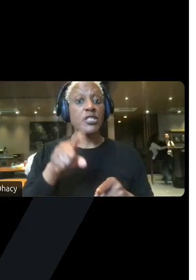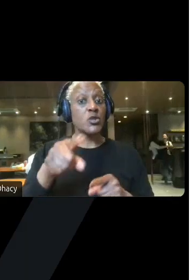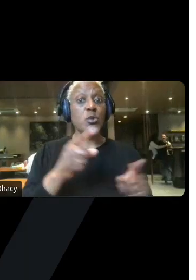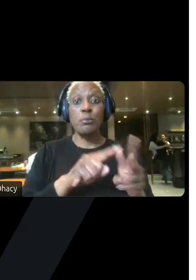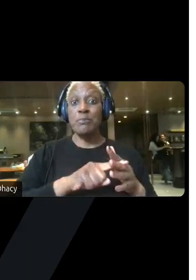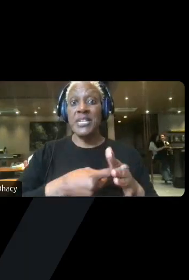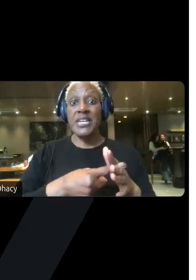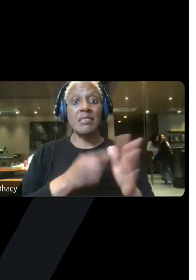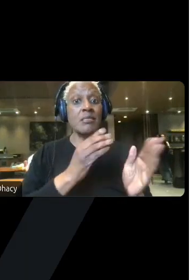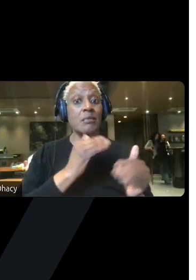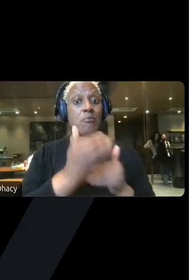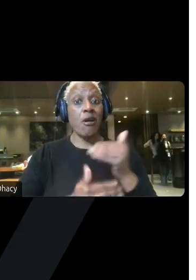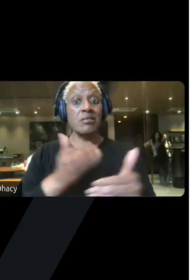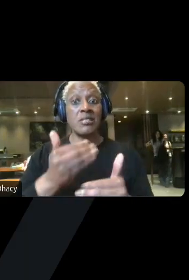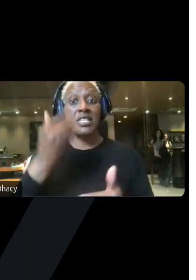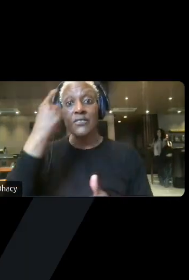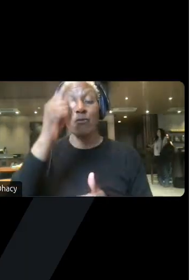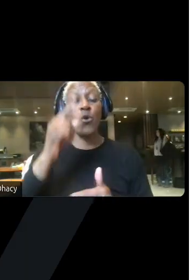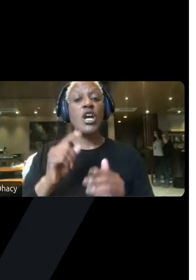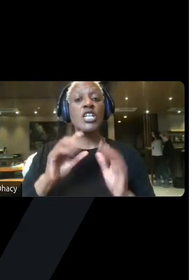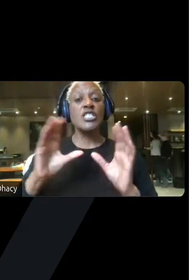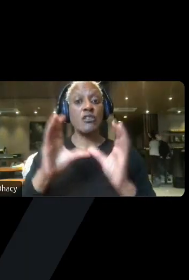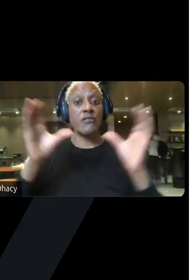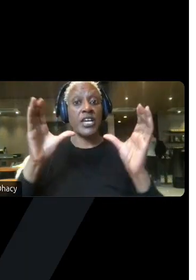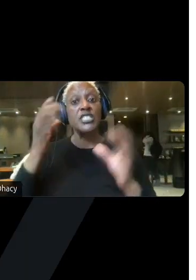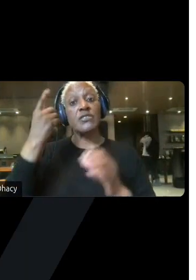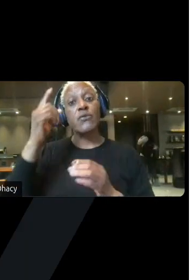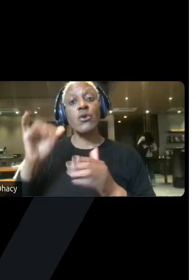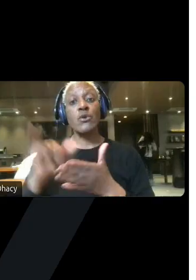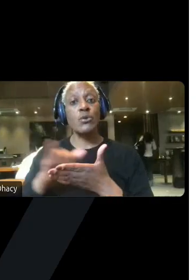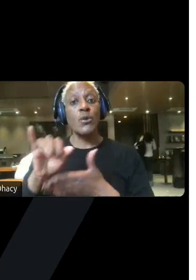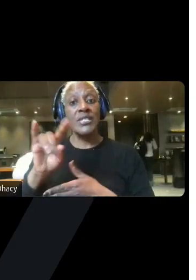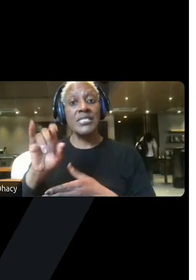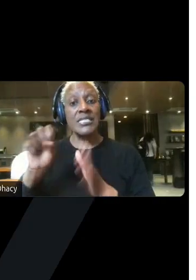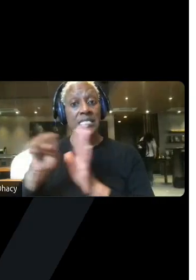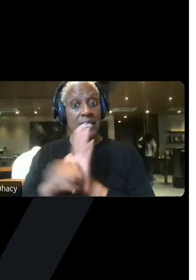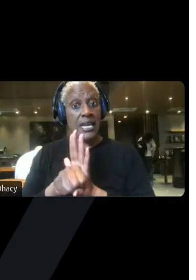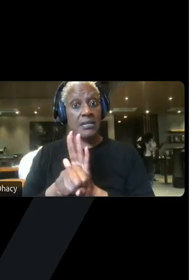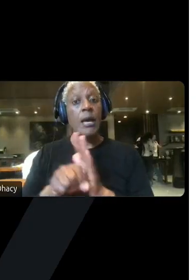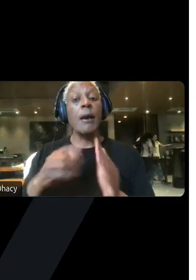to get certified in New York State. Please go to